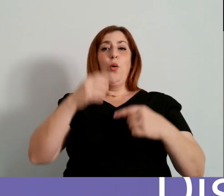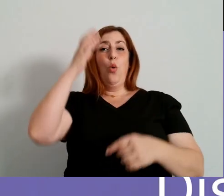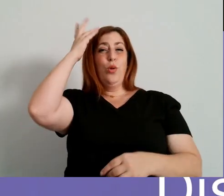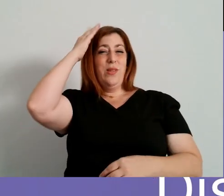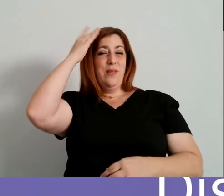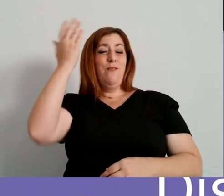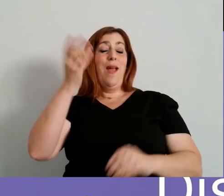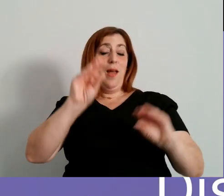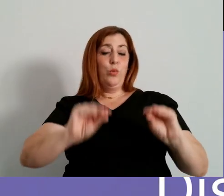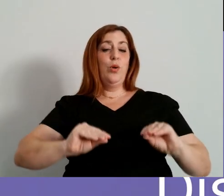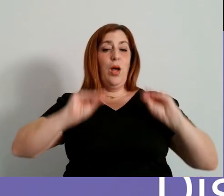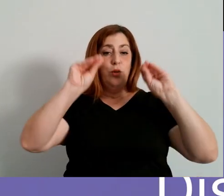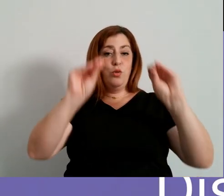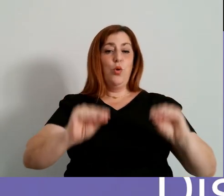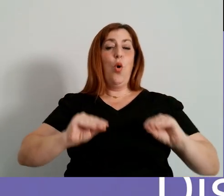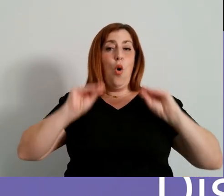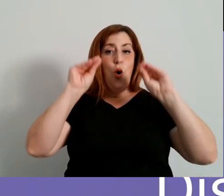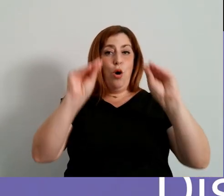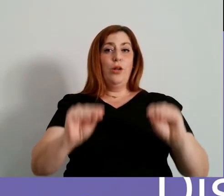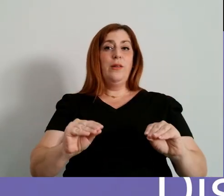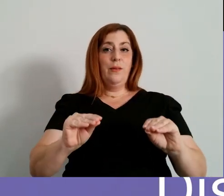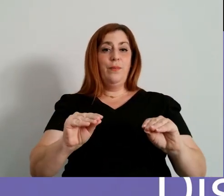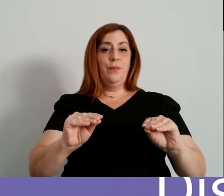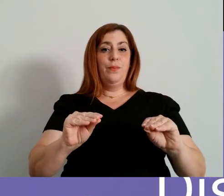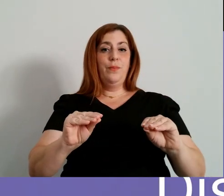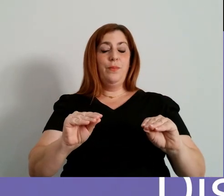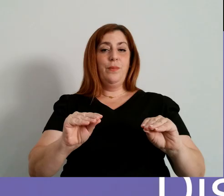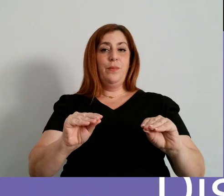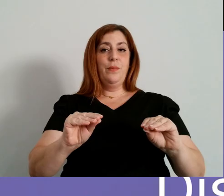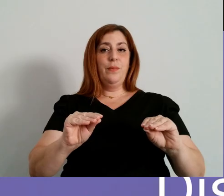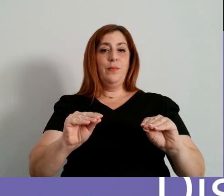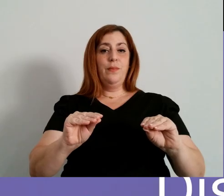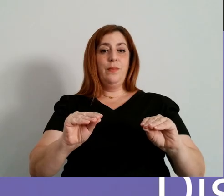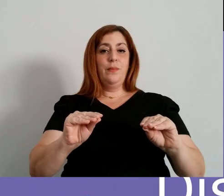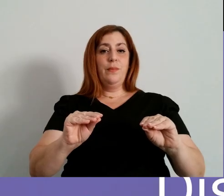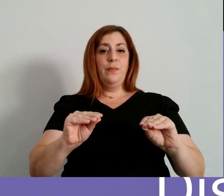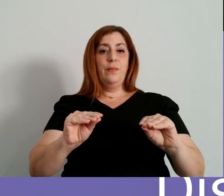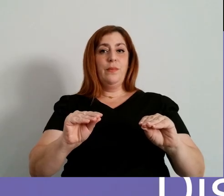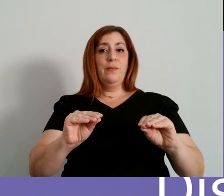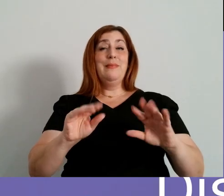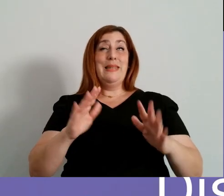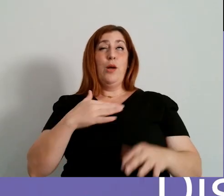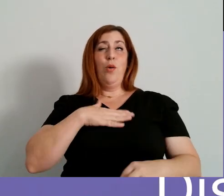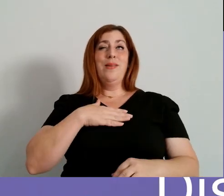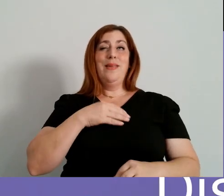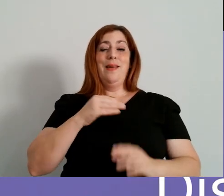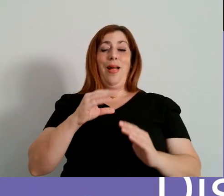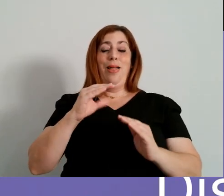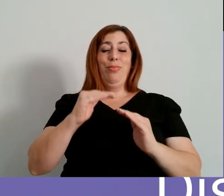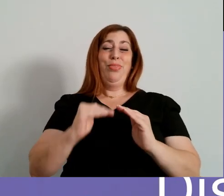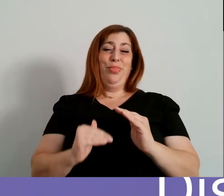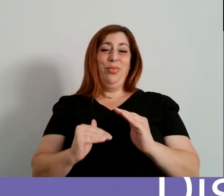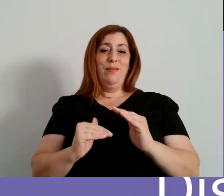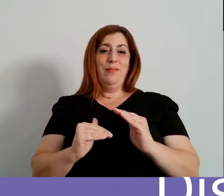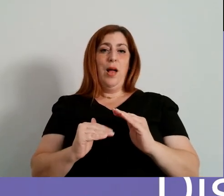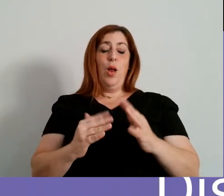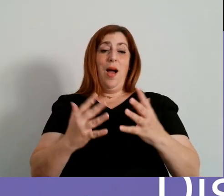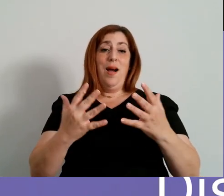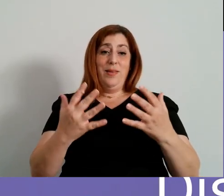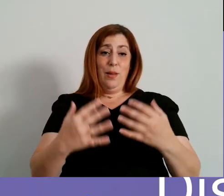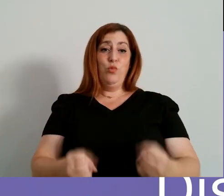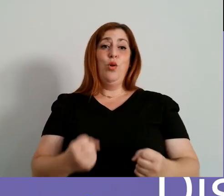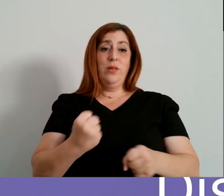autism in education, especially. I think that is something that is unfortunately a bit lacking locally.